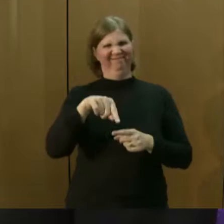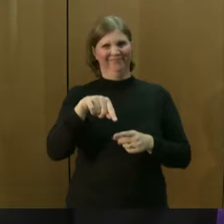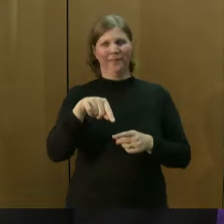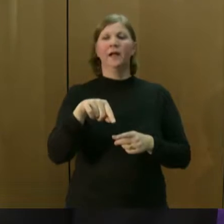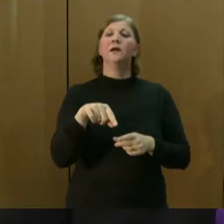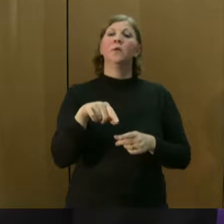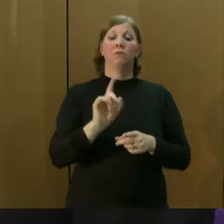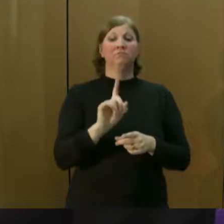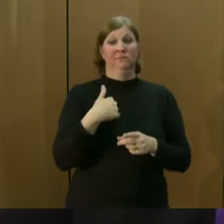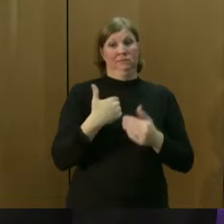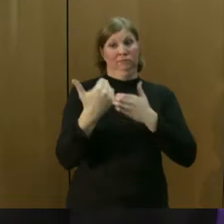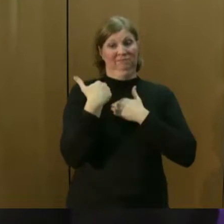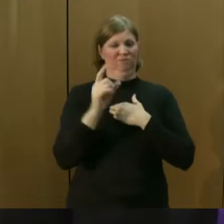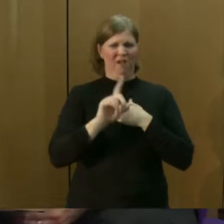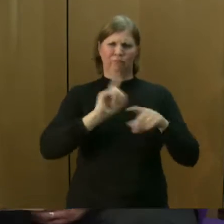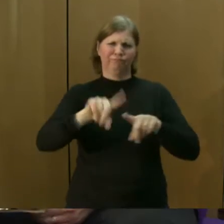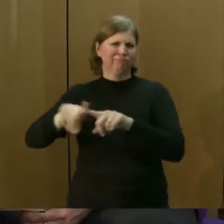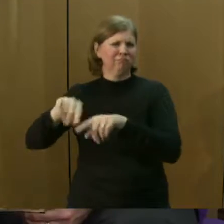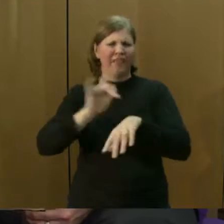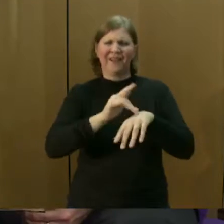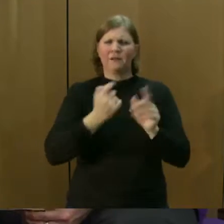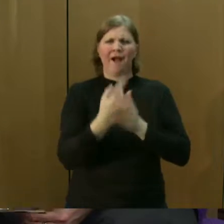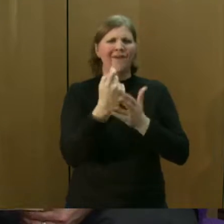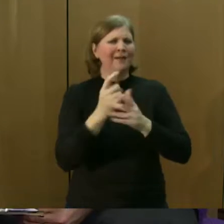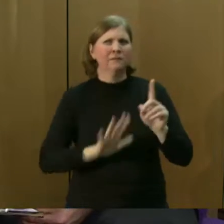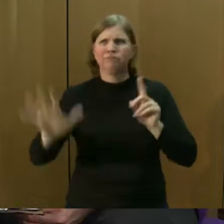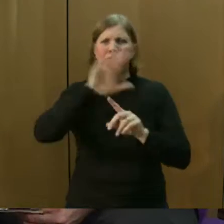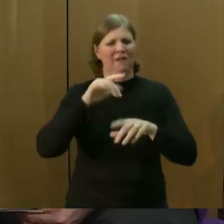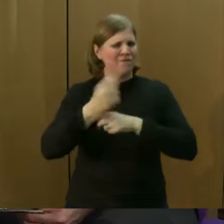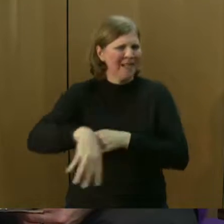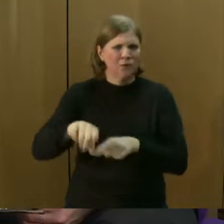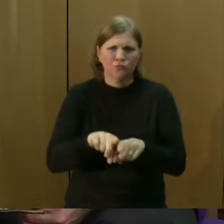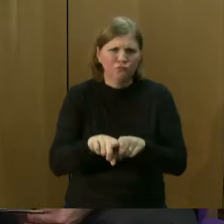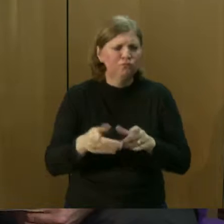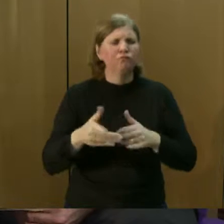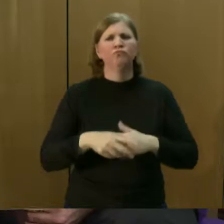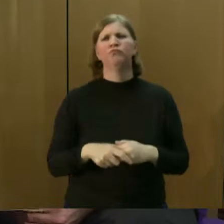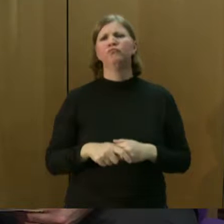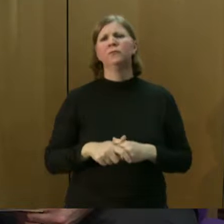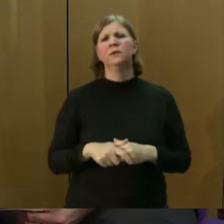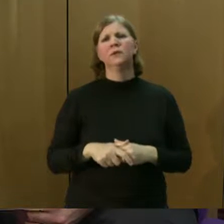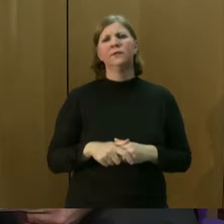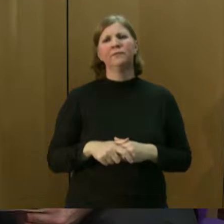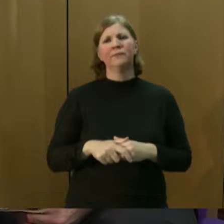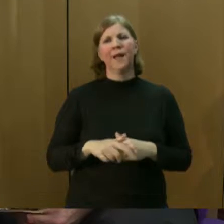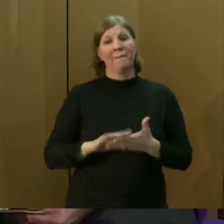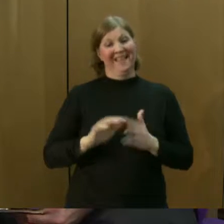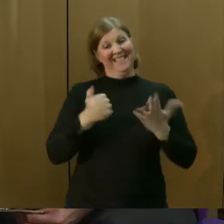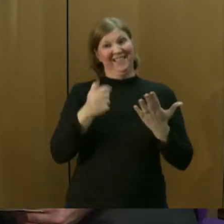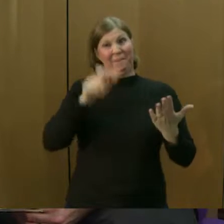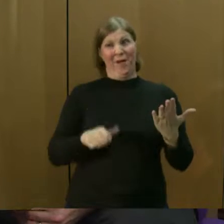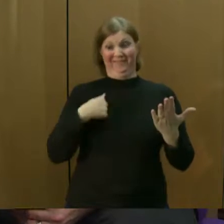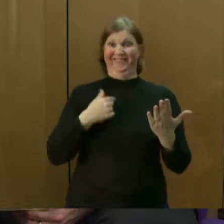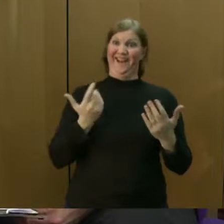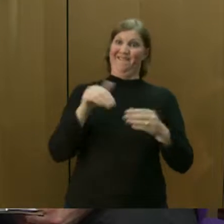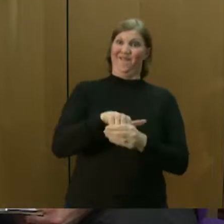the Fringe. And thank you very much. And I guess our sixth guest is on the bottom right-hand side of your screen just now, and that's